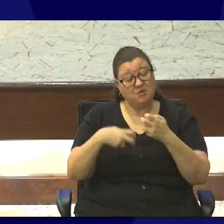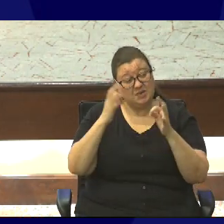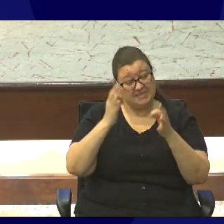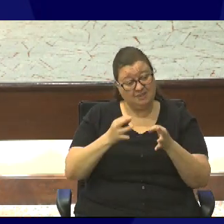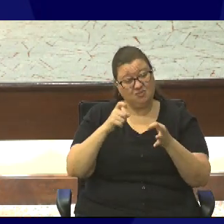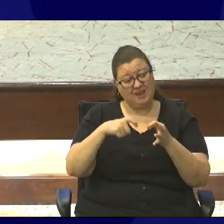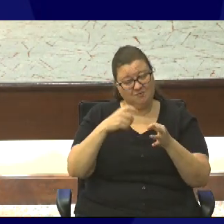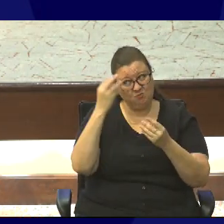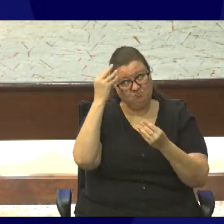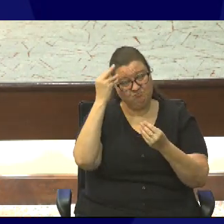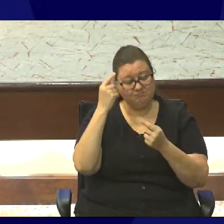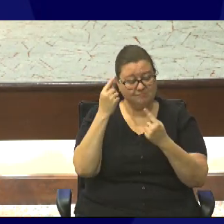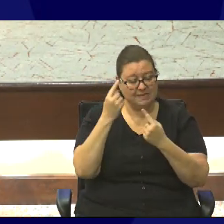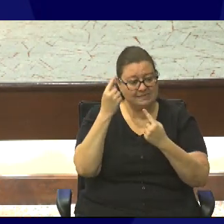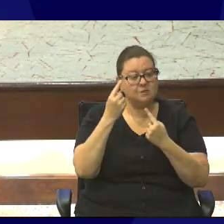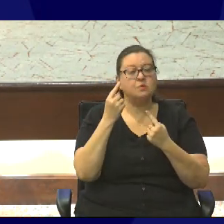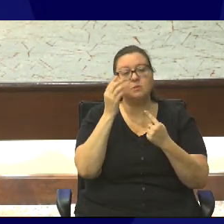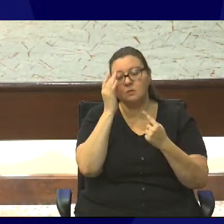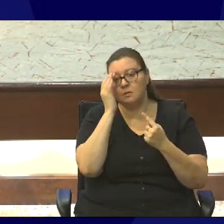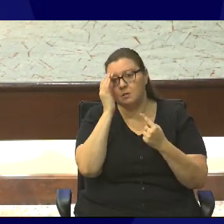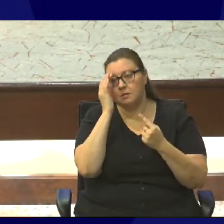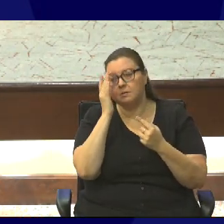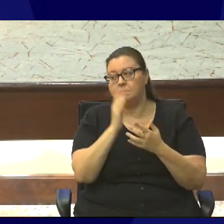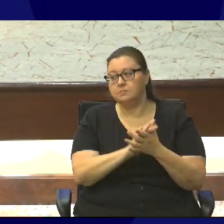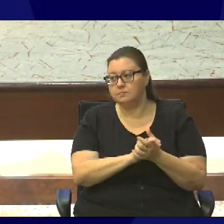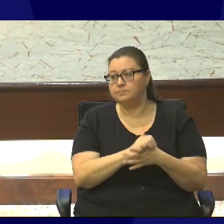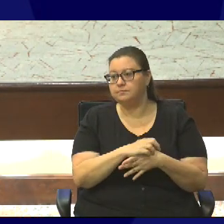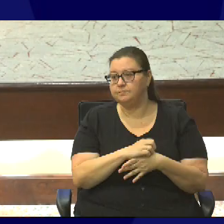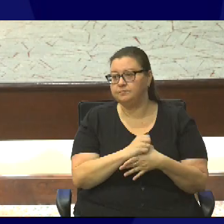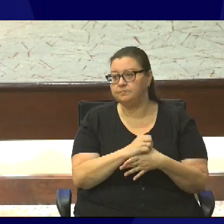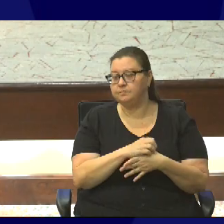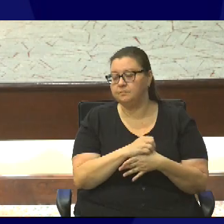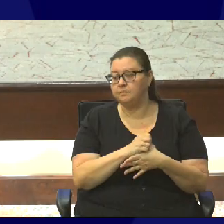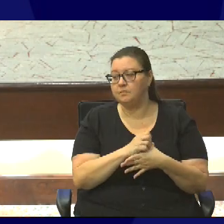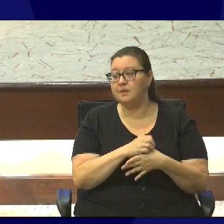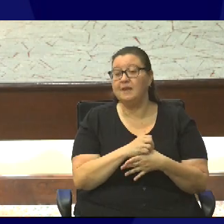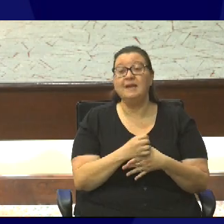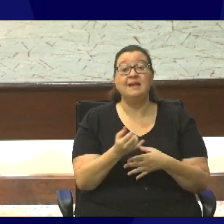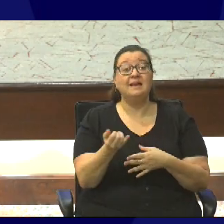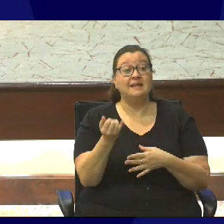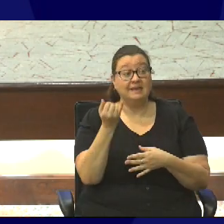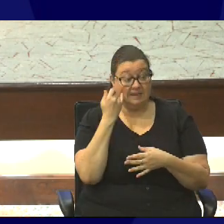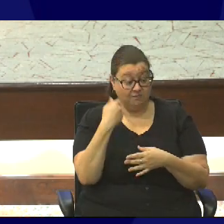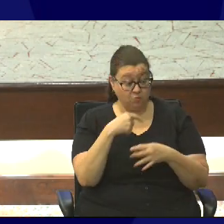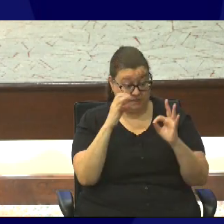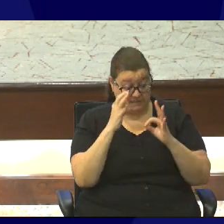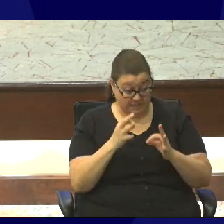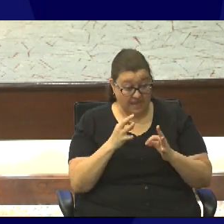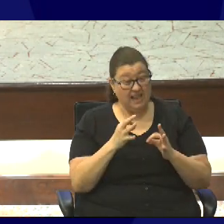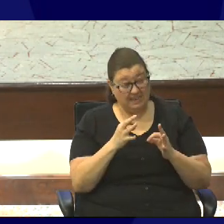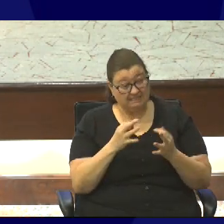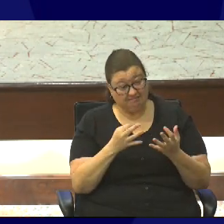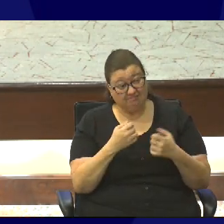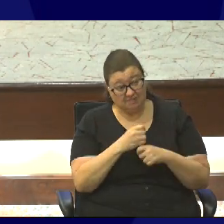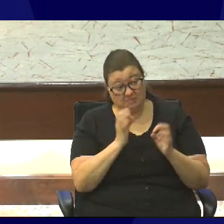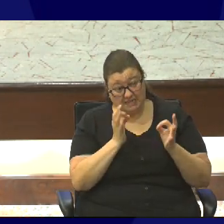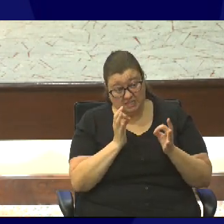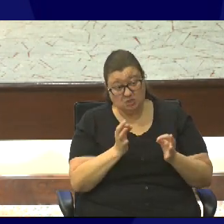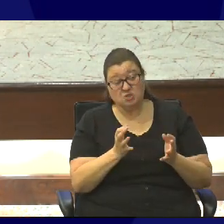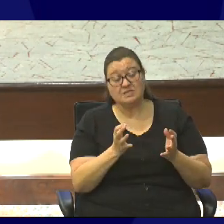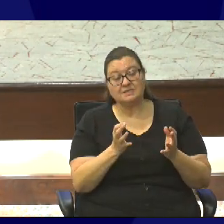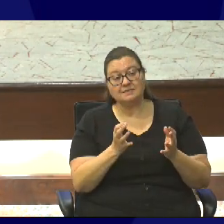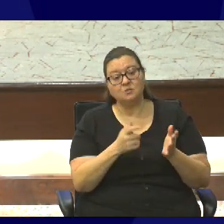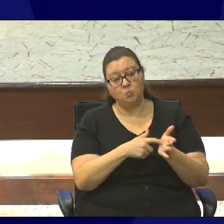made, as Mr. Ford alluded to previously. If those difficult decisions are made, it will require